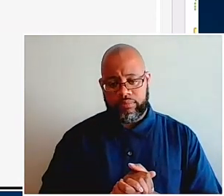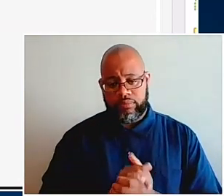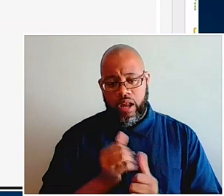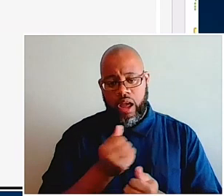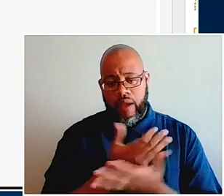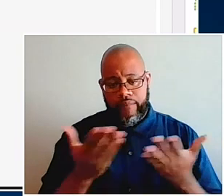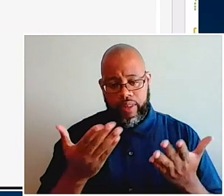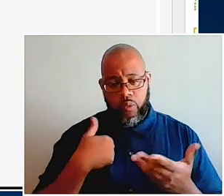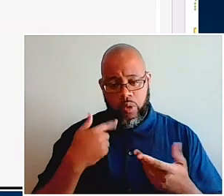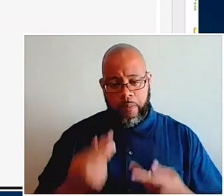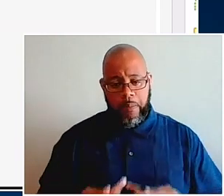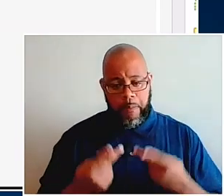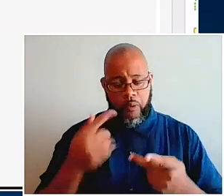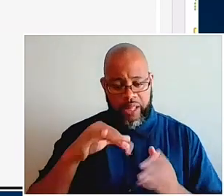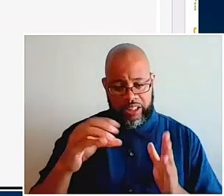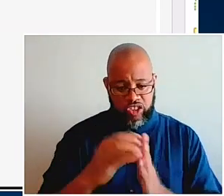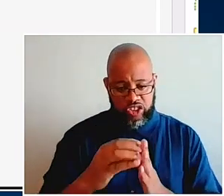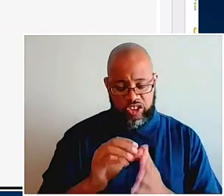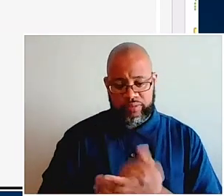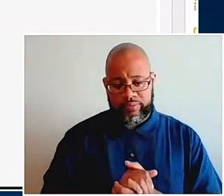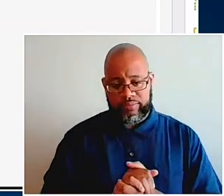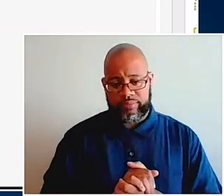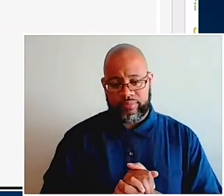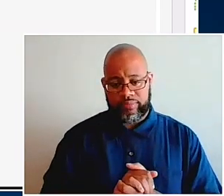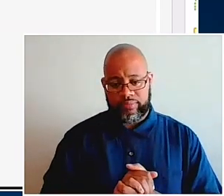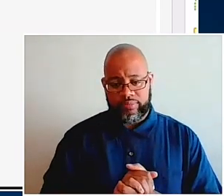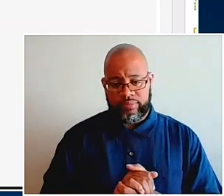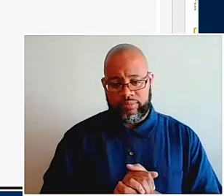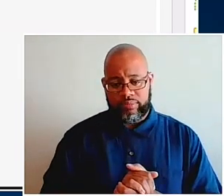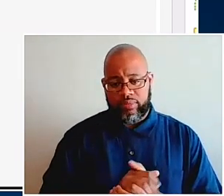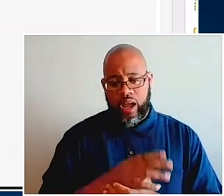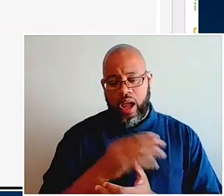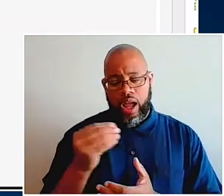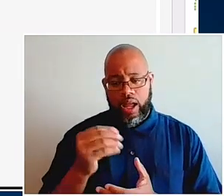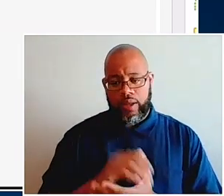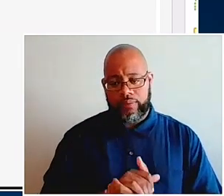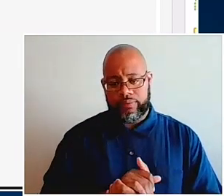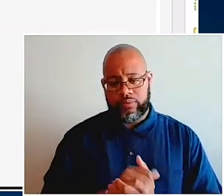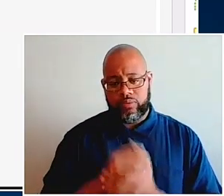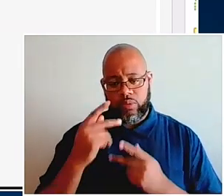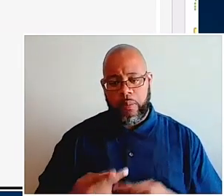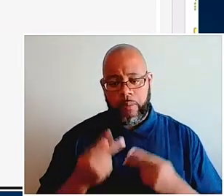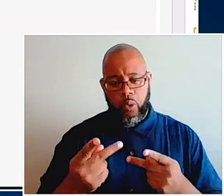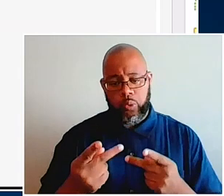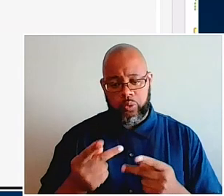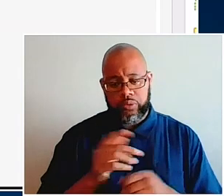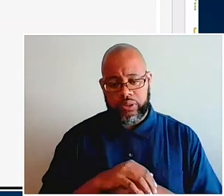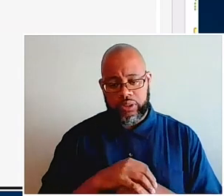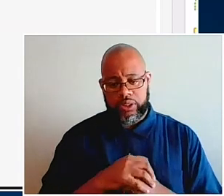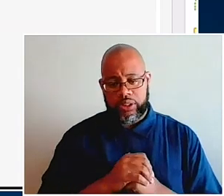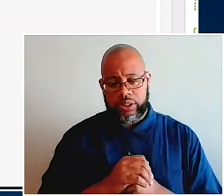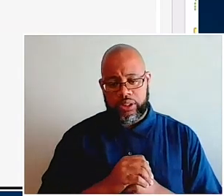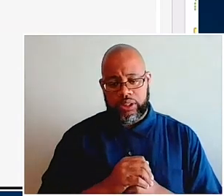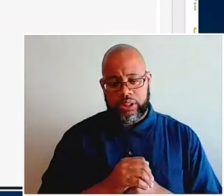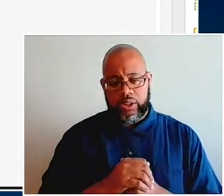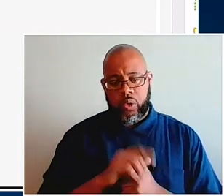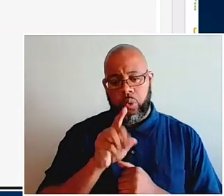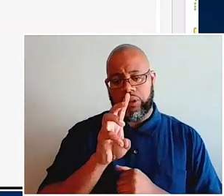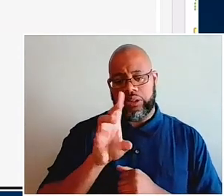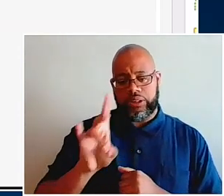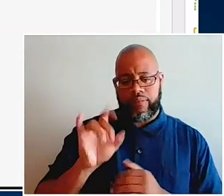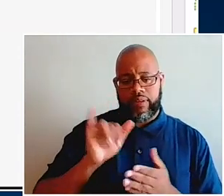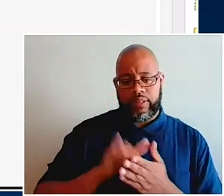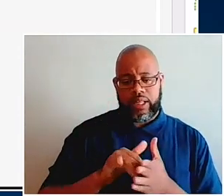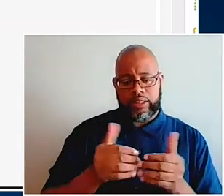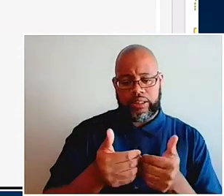we proposed with this section, and by and large, we proposed to rename 167, which was severability.